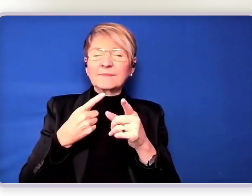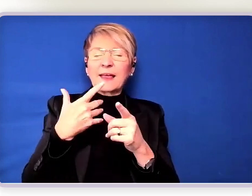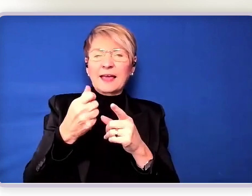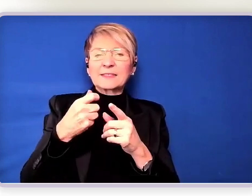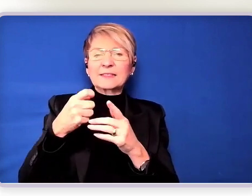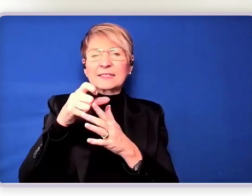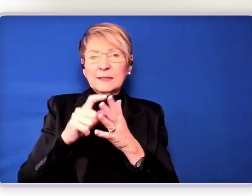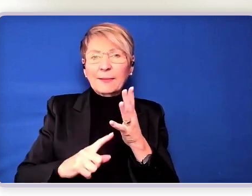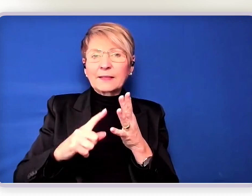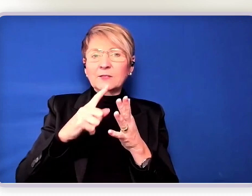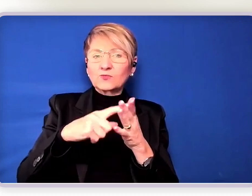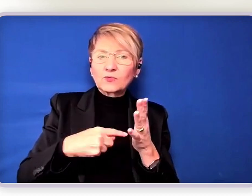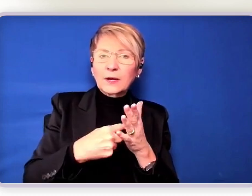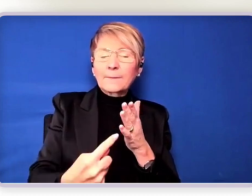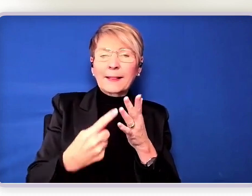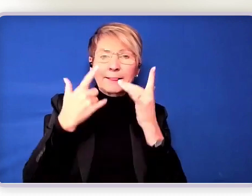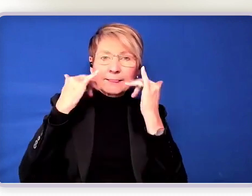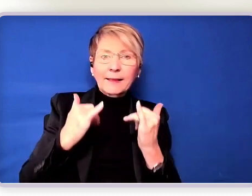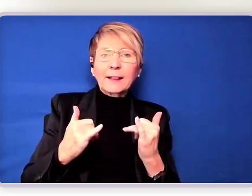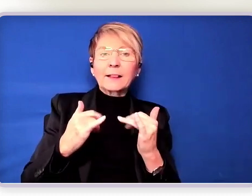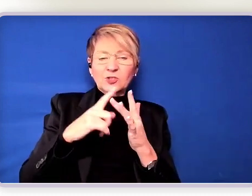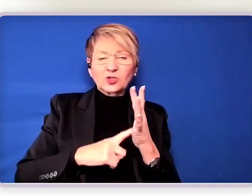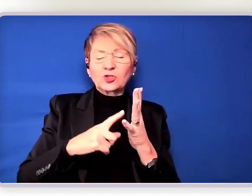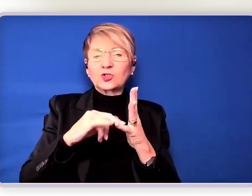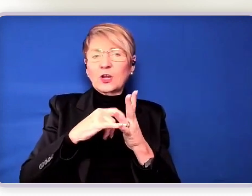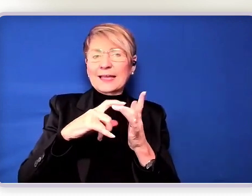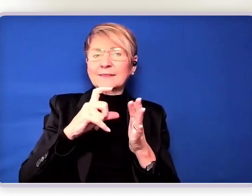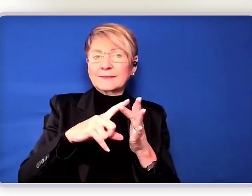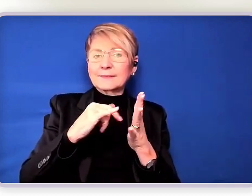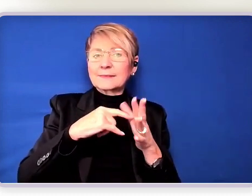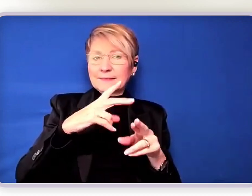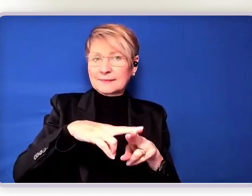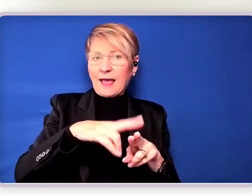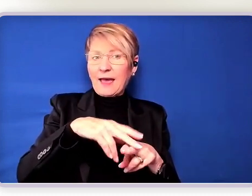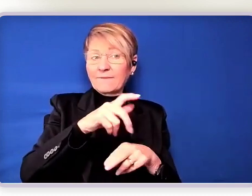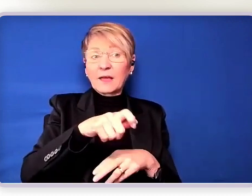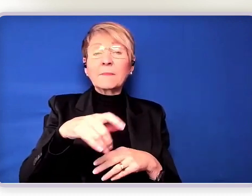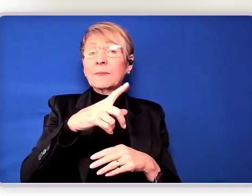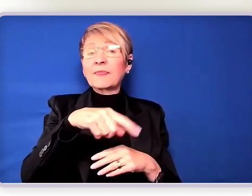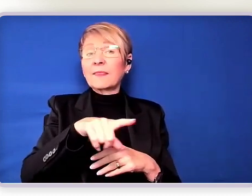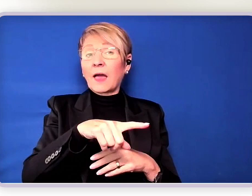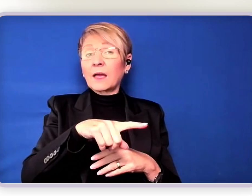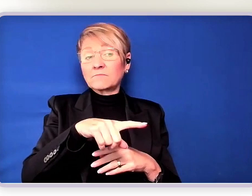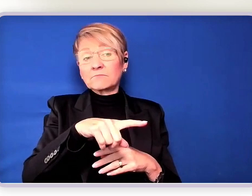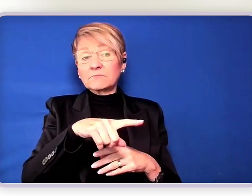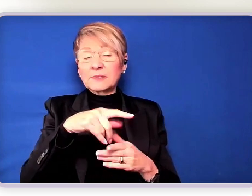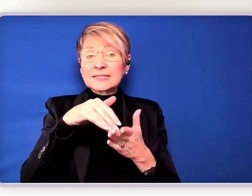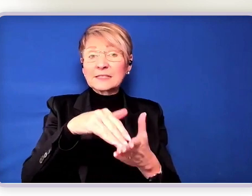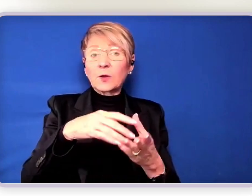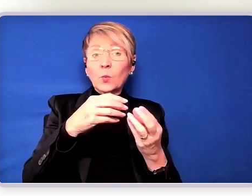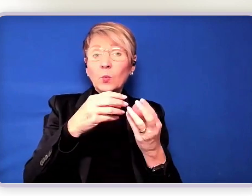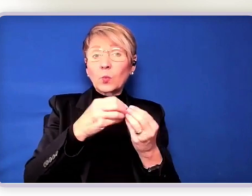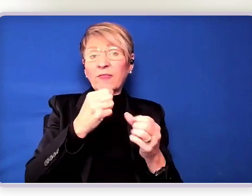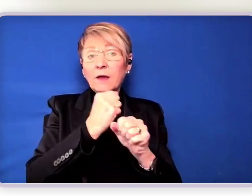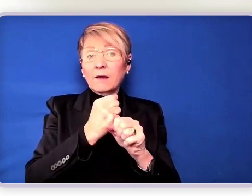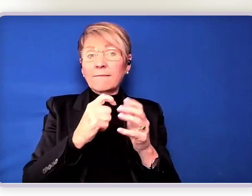justice workers. And so, for example, they might assist with guardianship matters and state